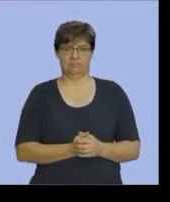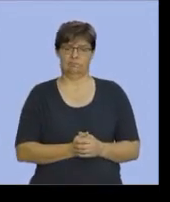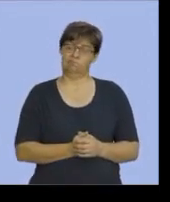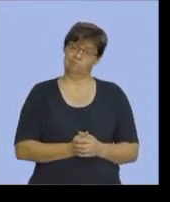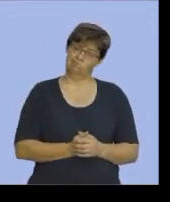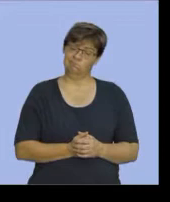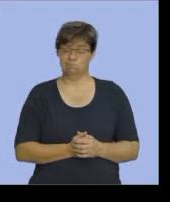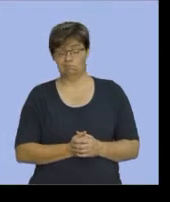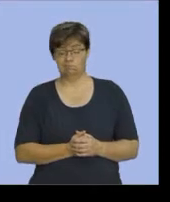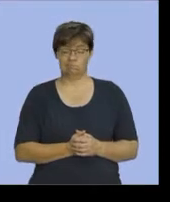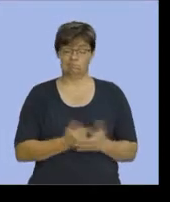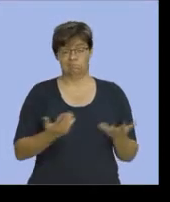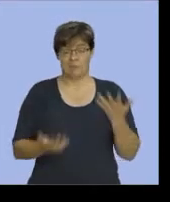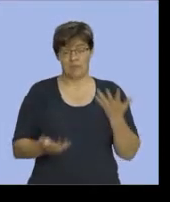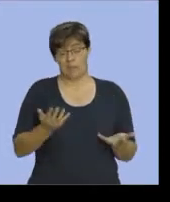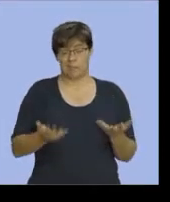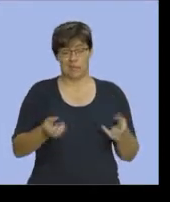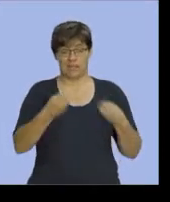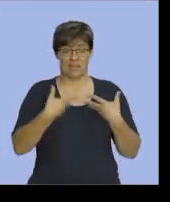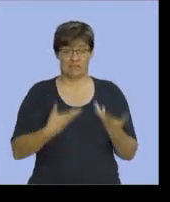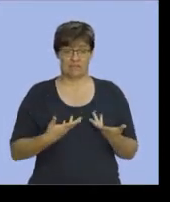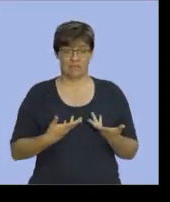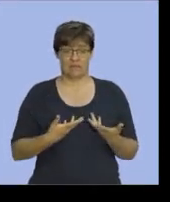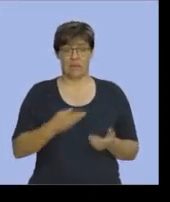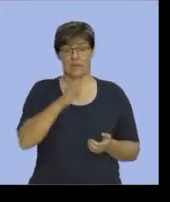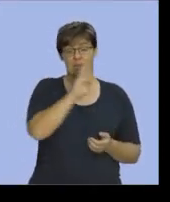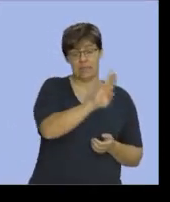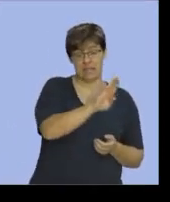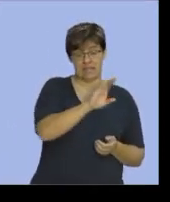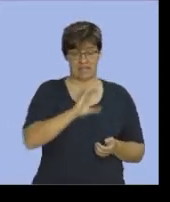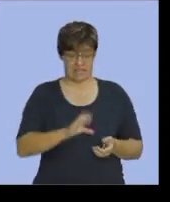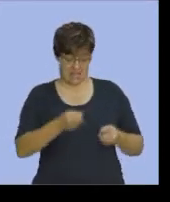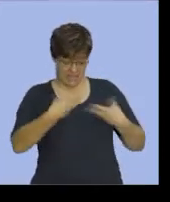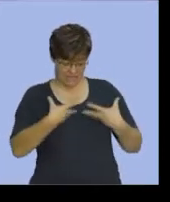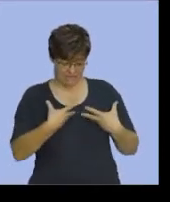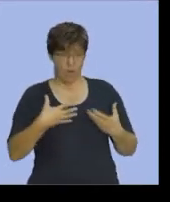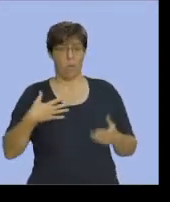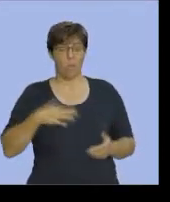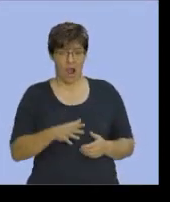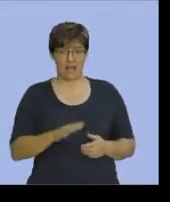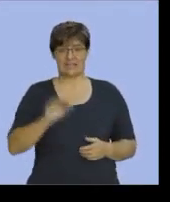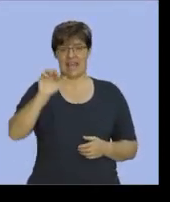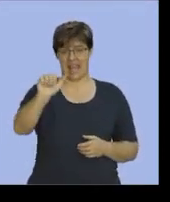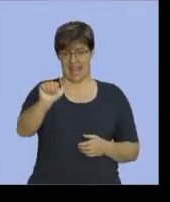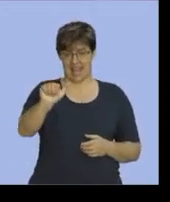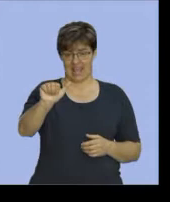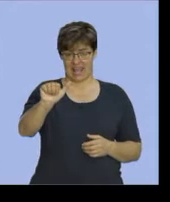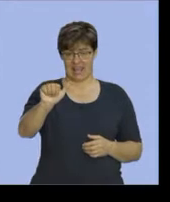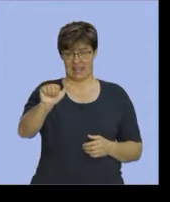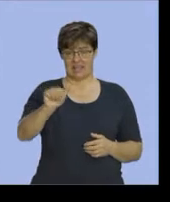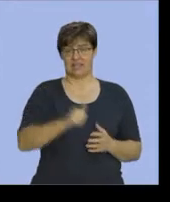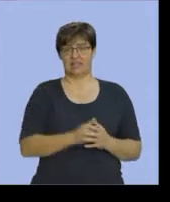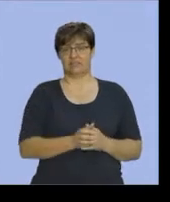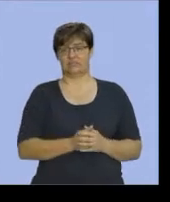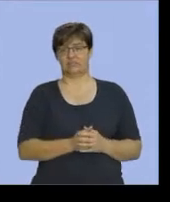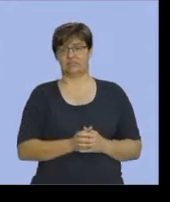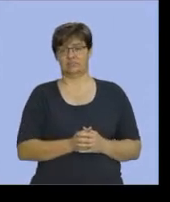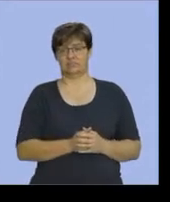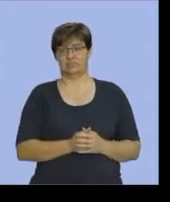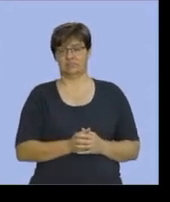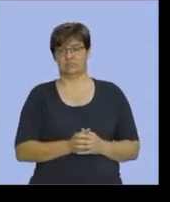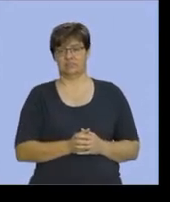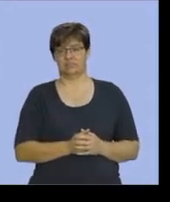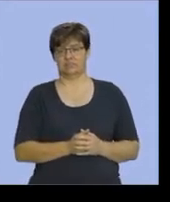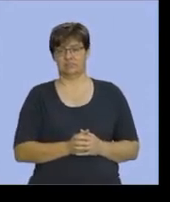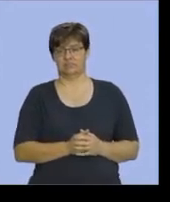If maybe I'm now given b and c and I'm trying to find a, I will then need to, so this